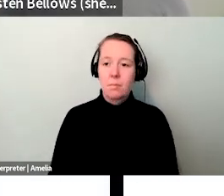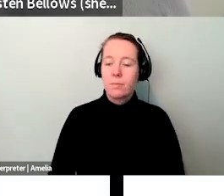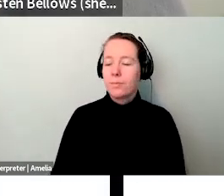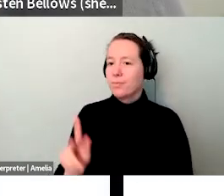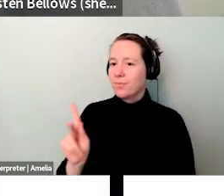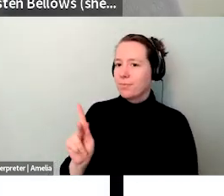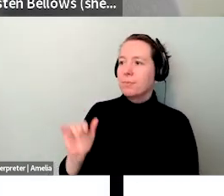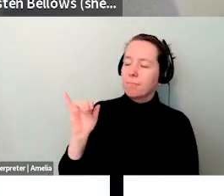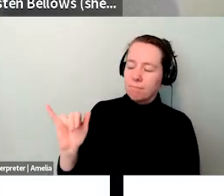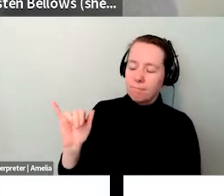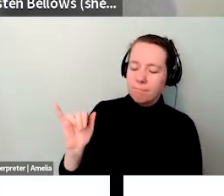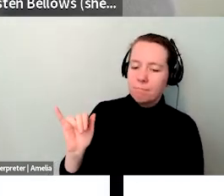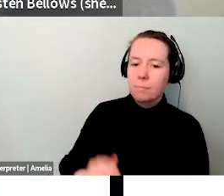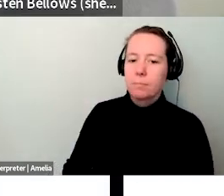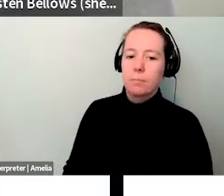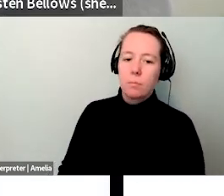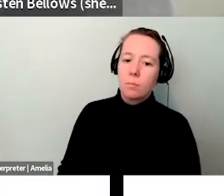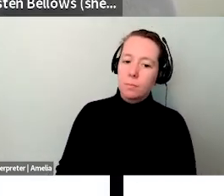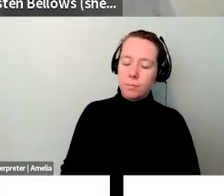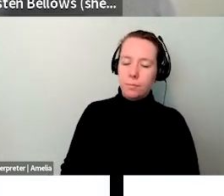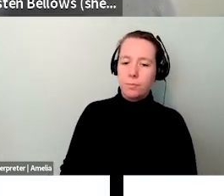So I find I've either